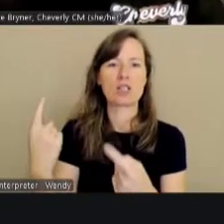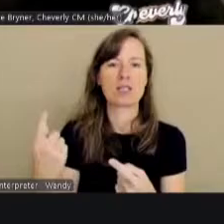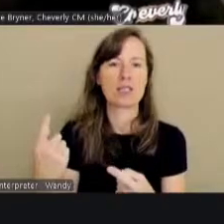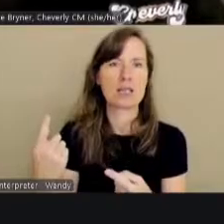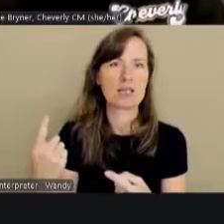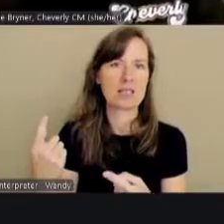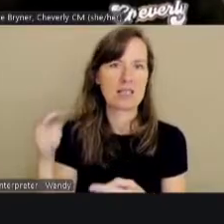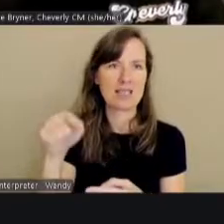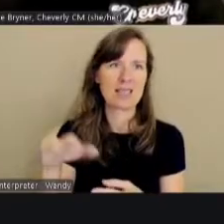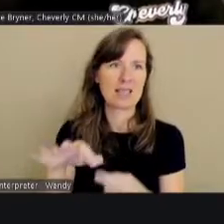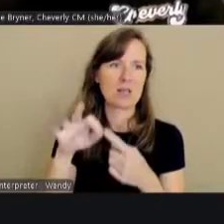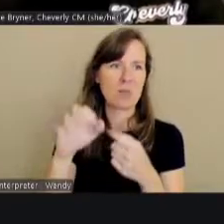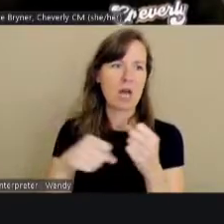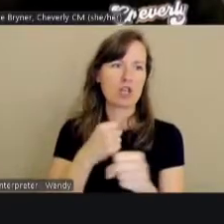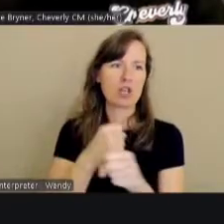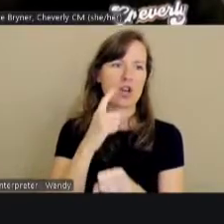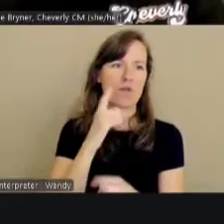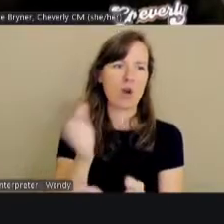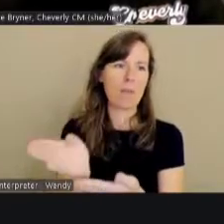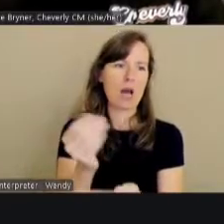is a special year for the budget. So